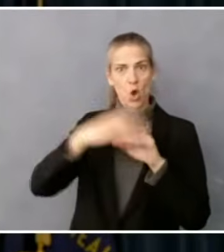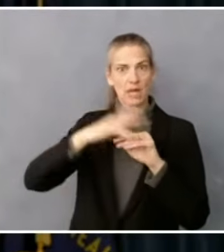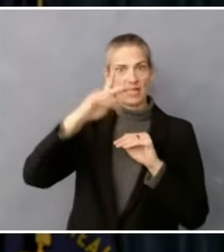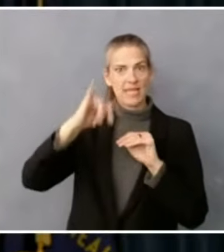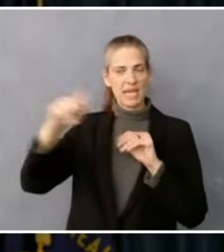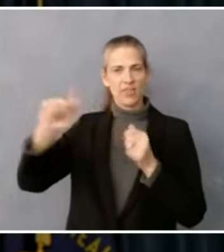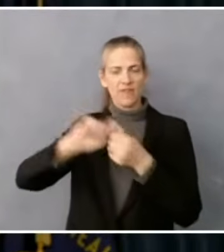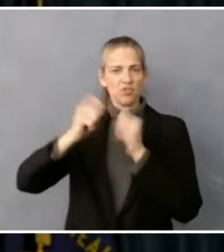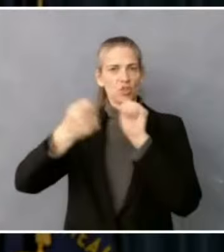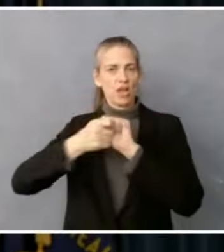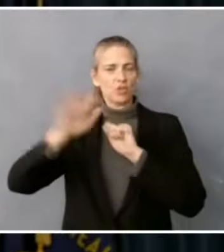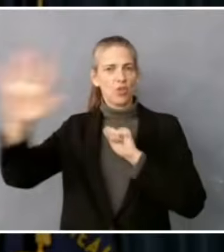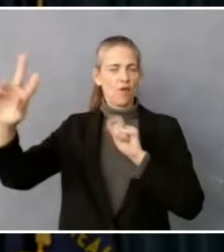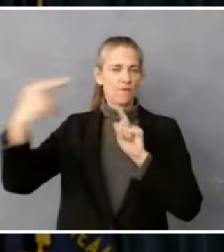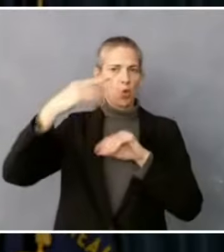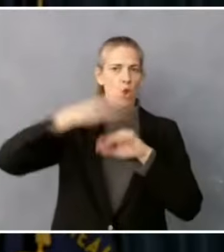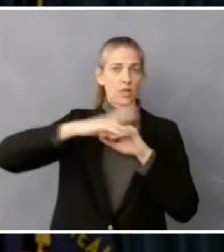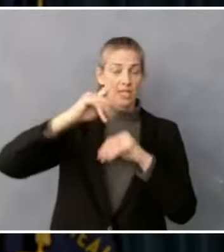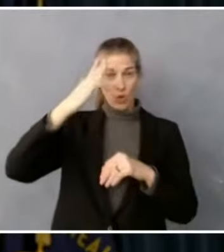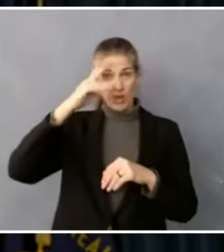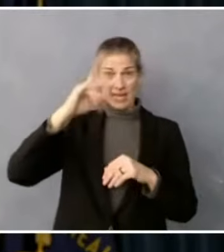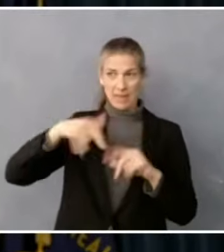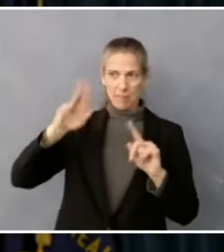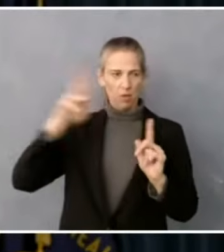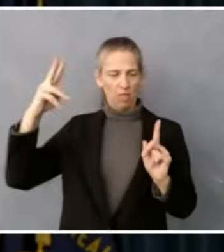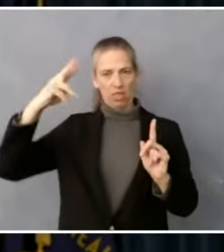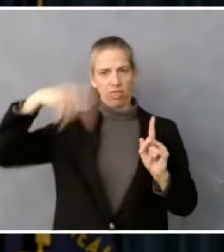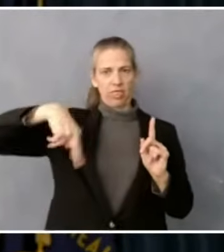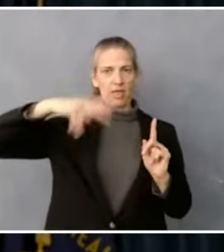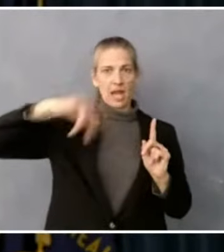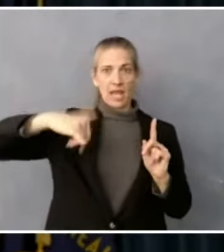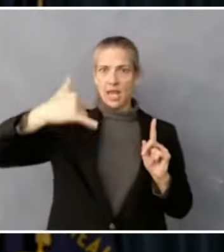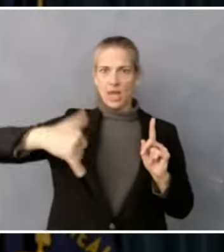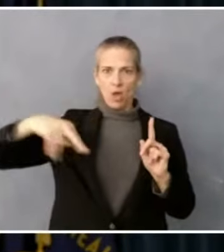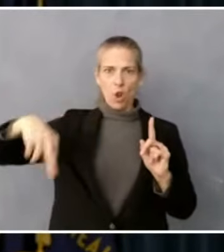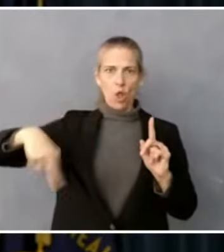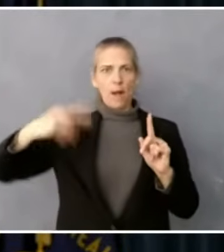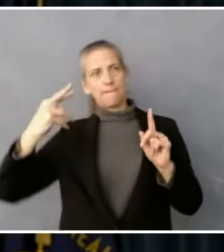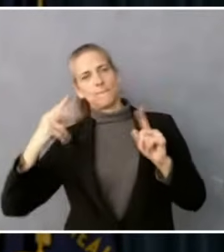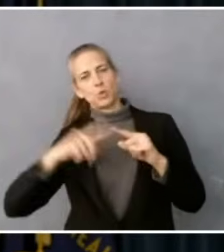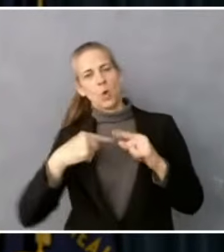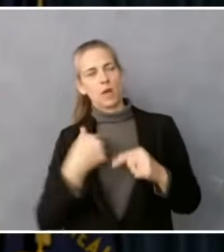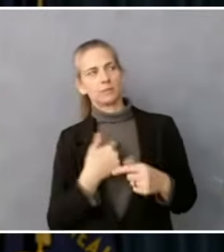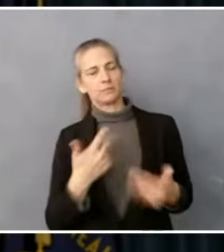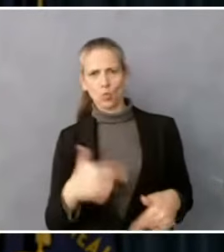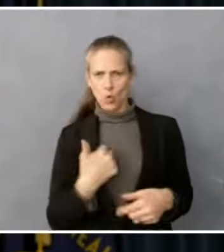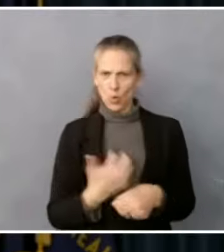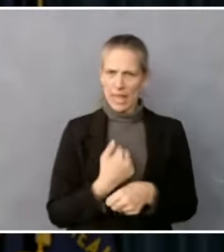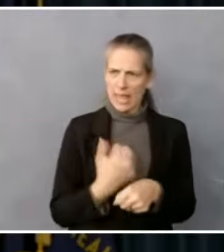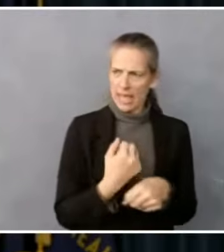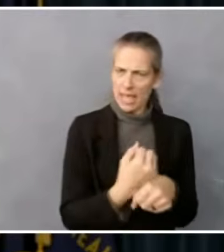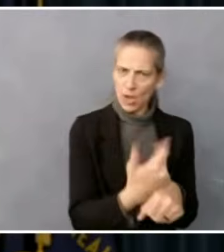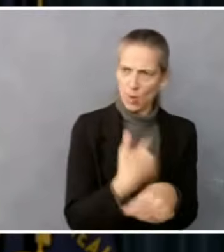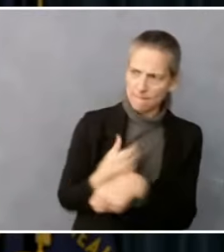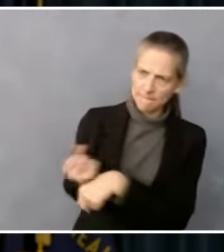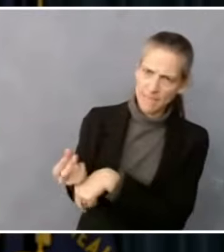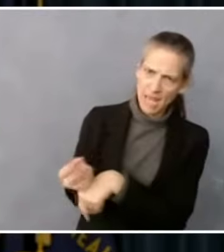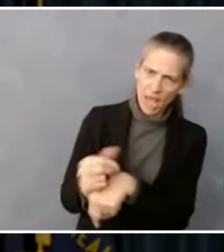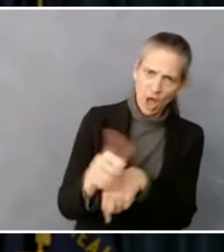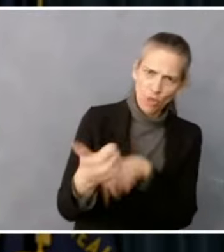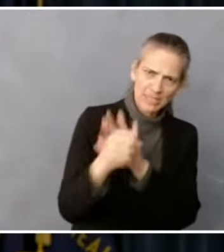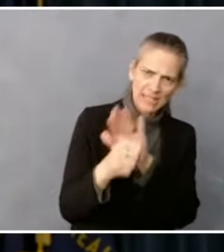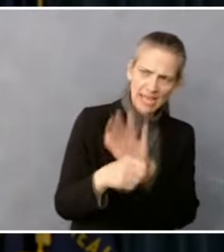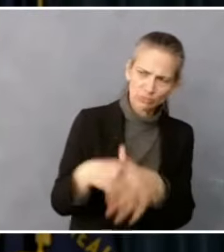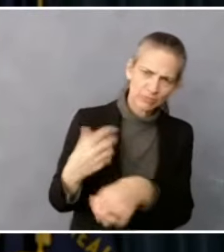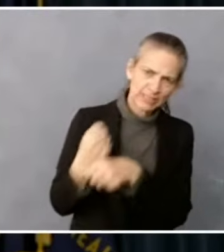6 years. You know, we used to be a state that people looked down on. Now they're looking up to us. We're winning, beating other states for the jobs of the